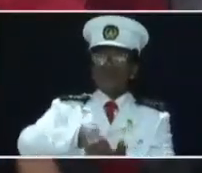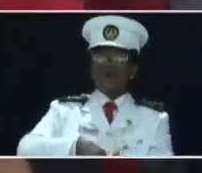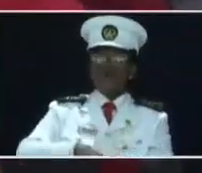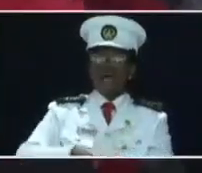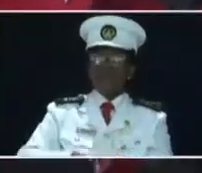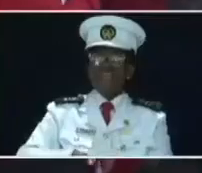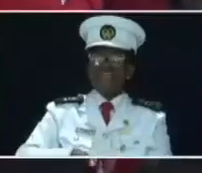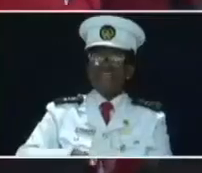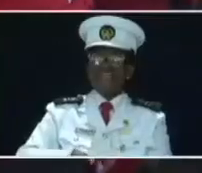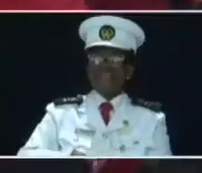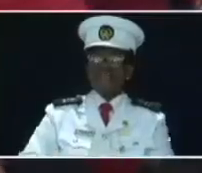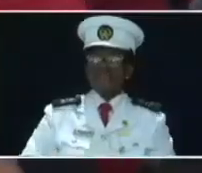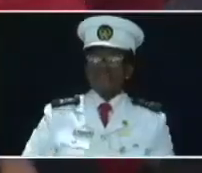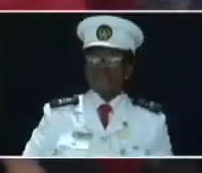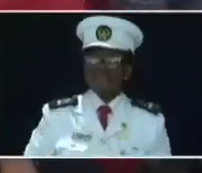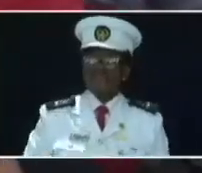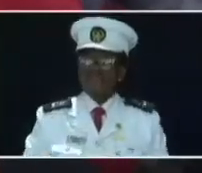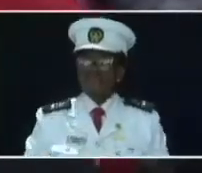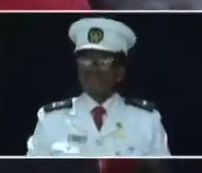Thank you, Father.